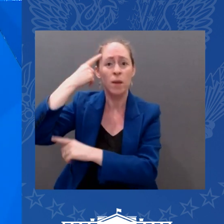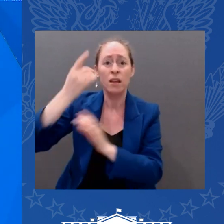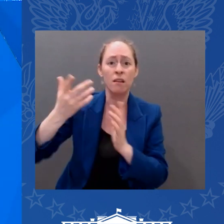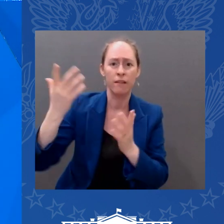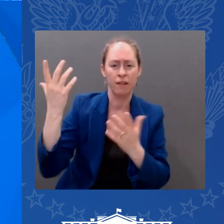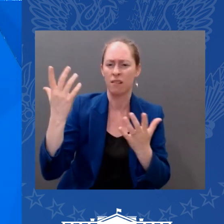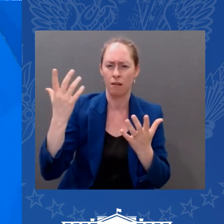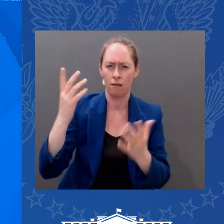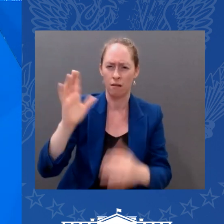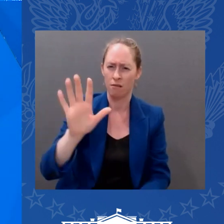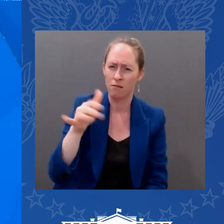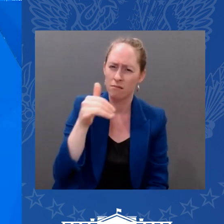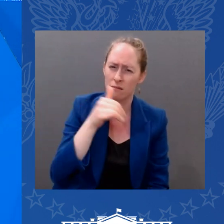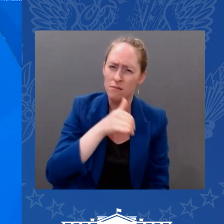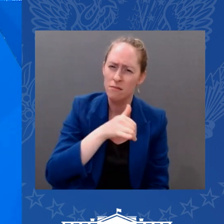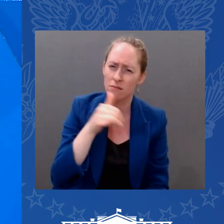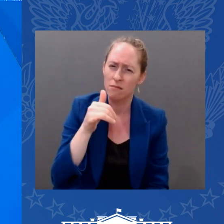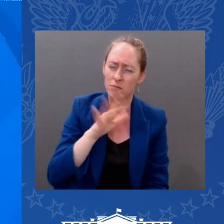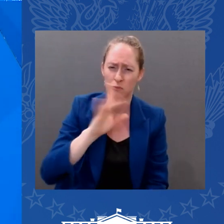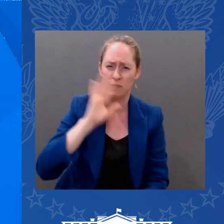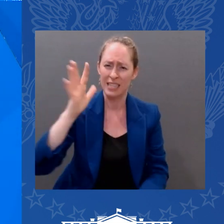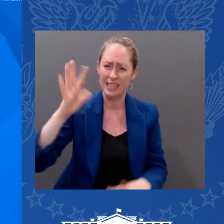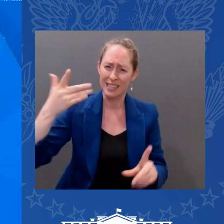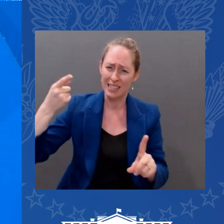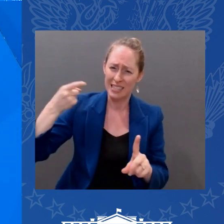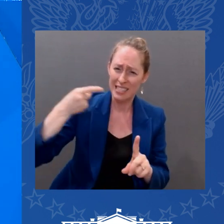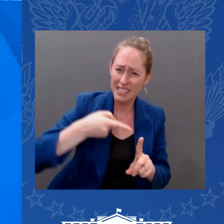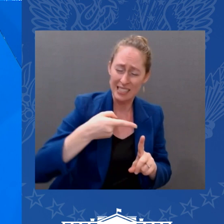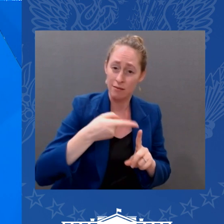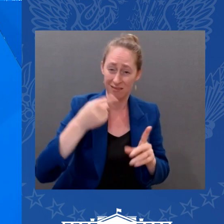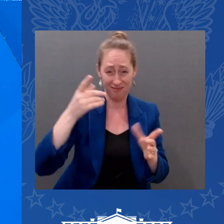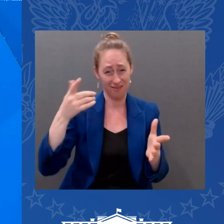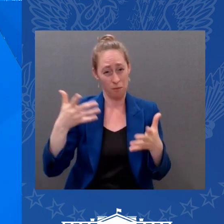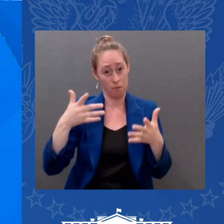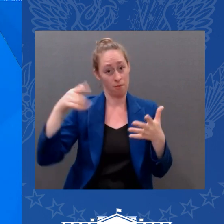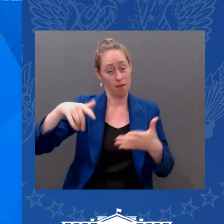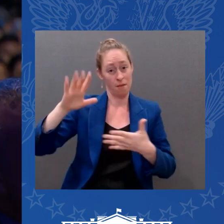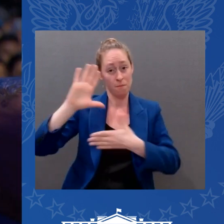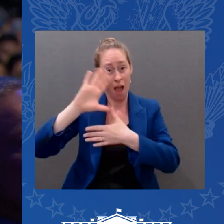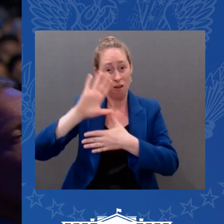essential ingredient to America's futures. Folks,